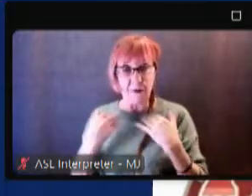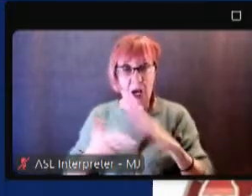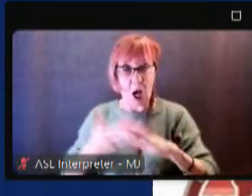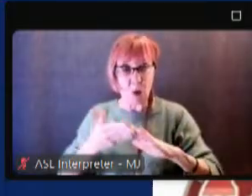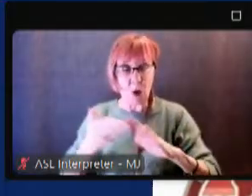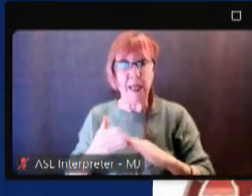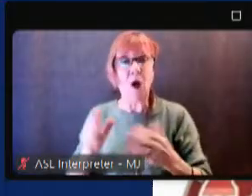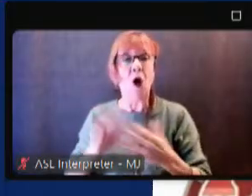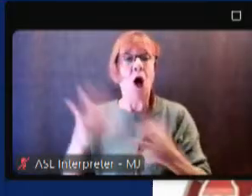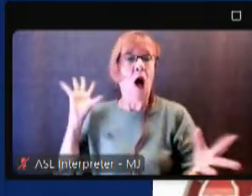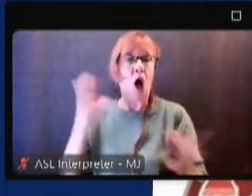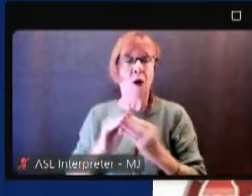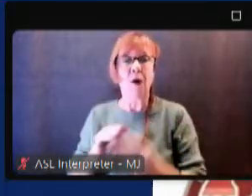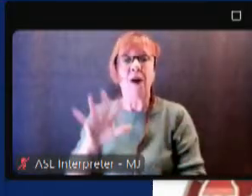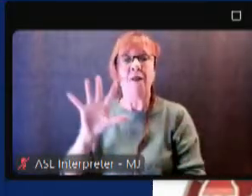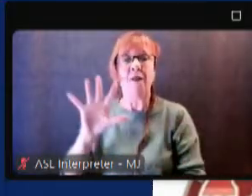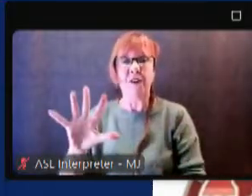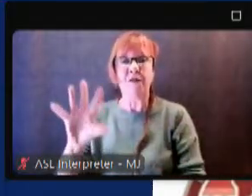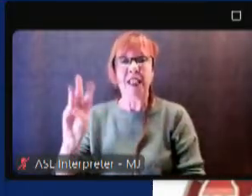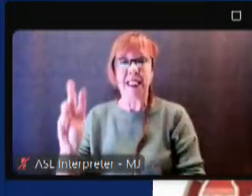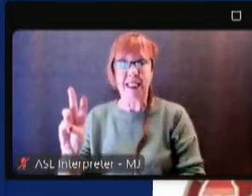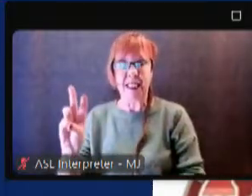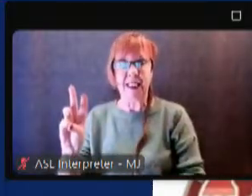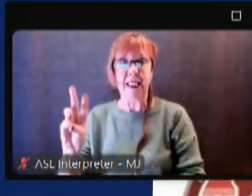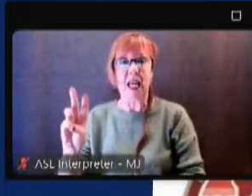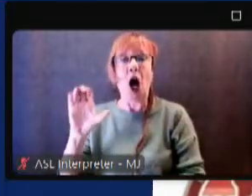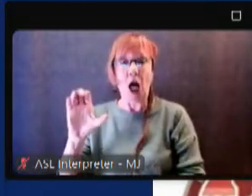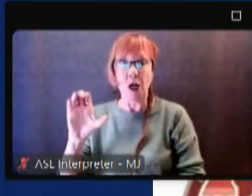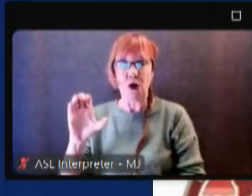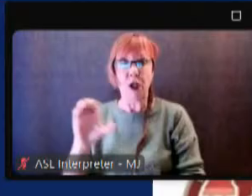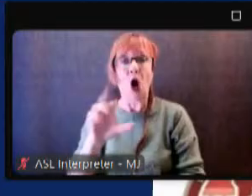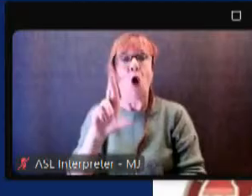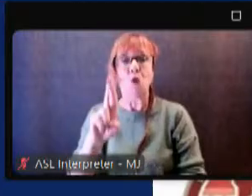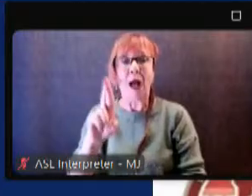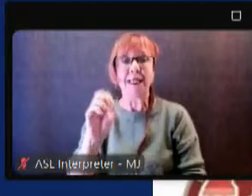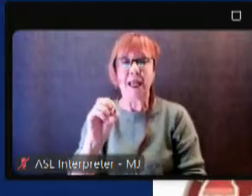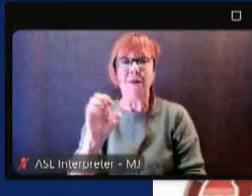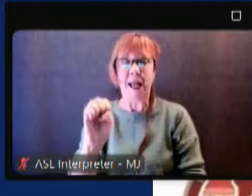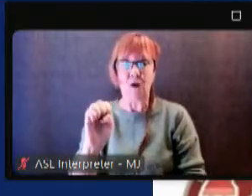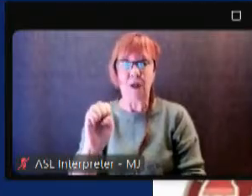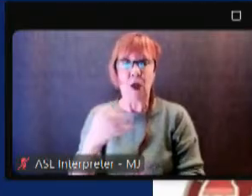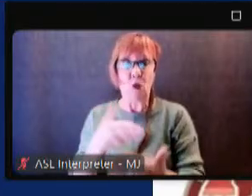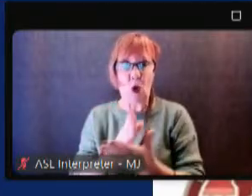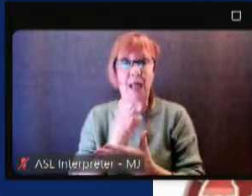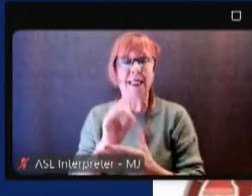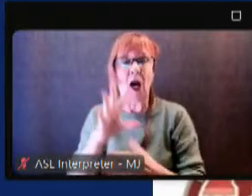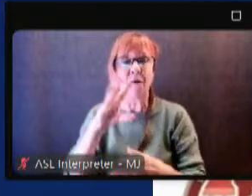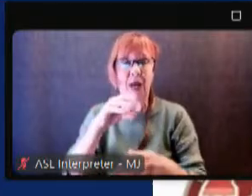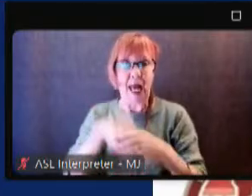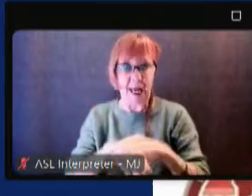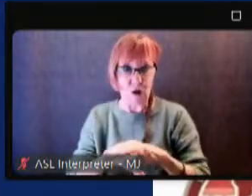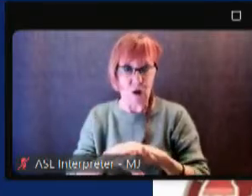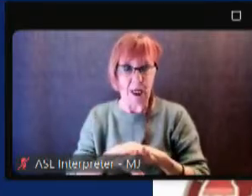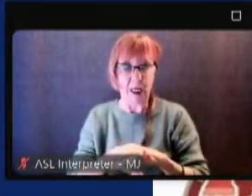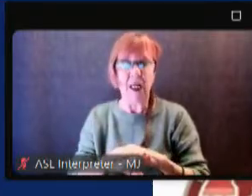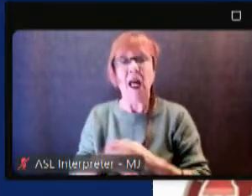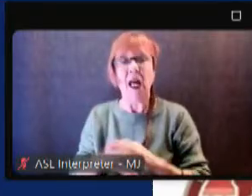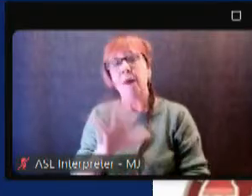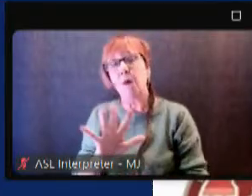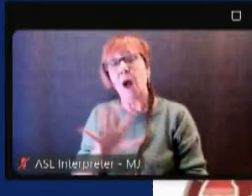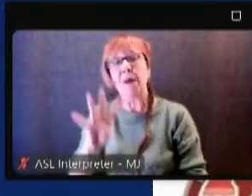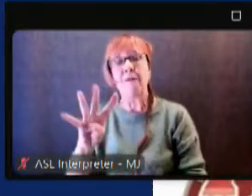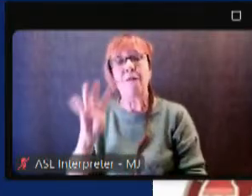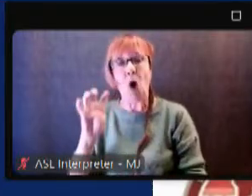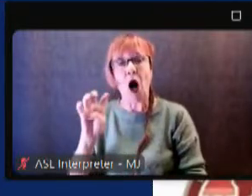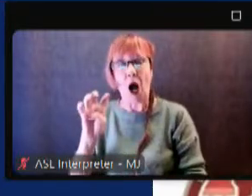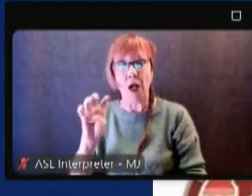have 5,600 rights of entry. That's people who have opted into the program, and there are approximately 400 who have opted